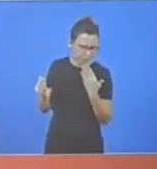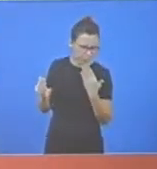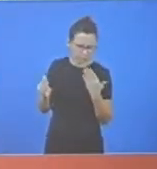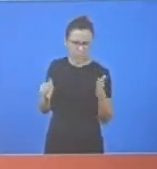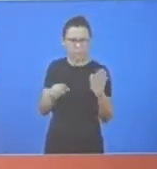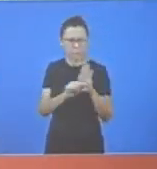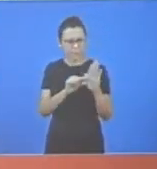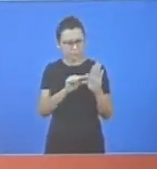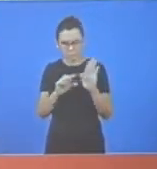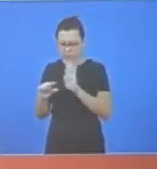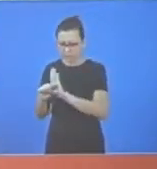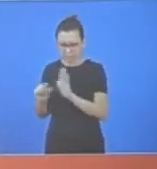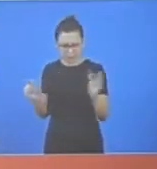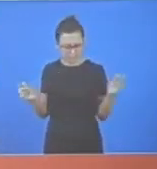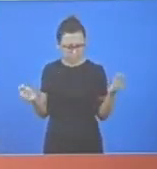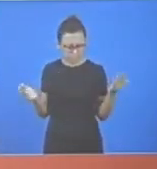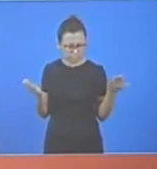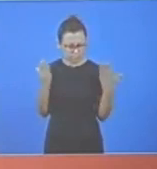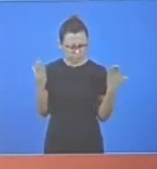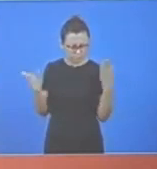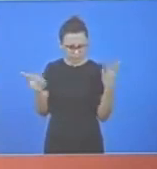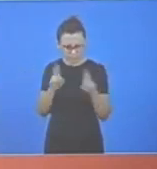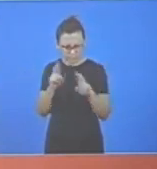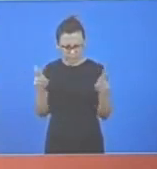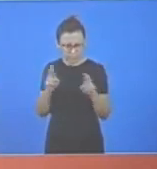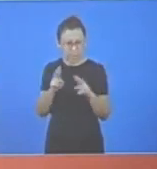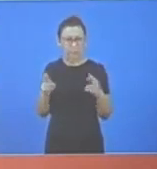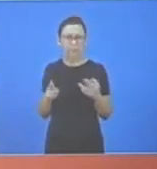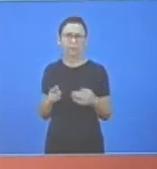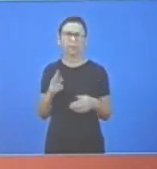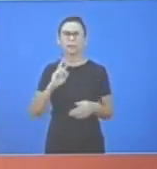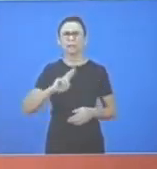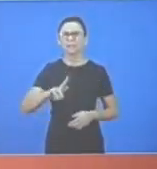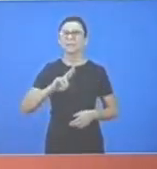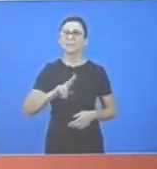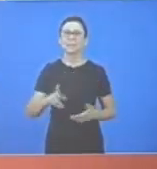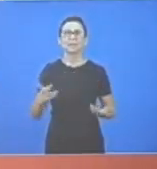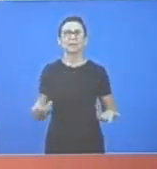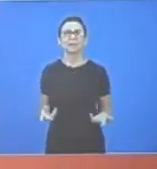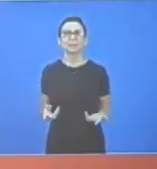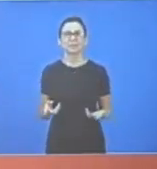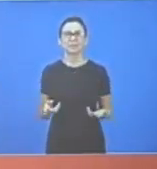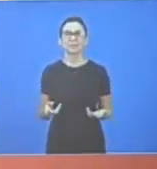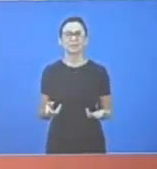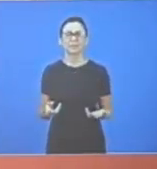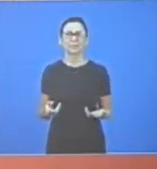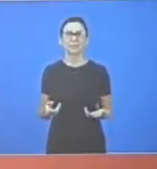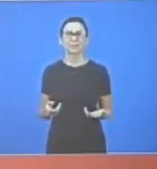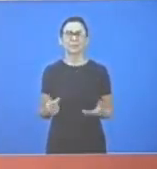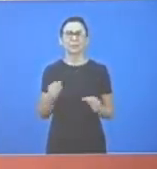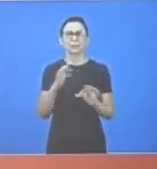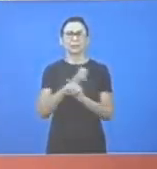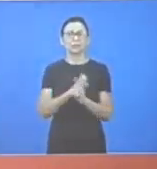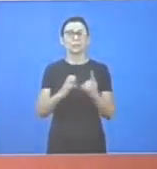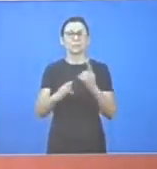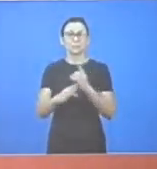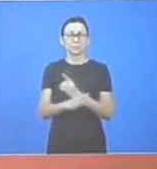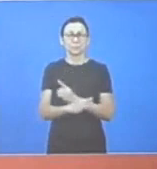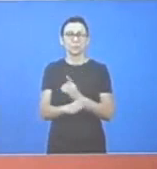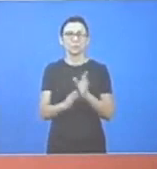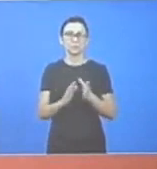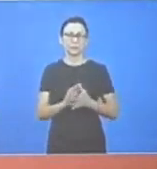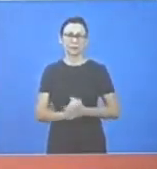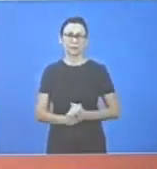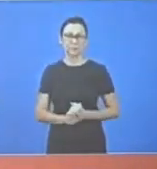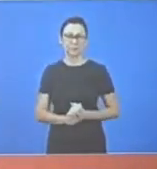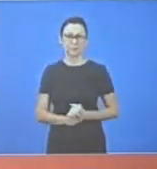to elude people. But what we're doing is more profound. So the Sunday school teaching is very